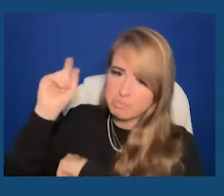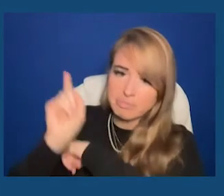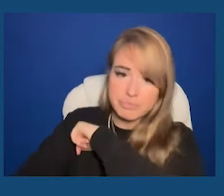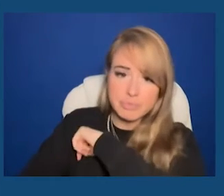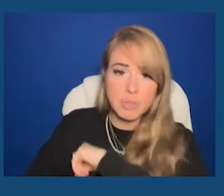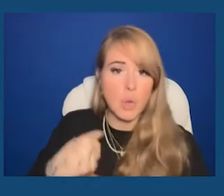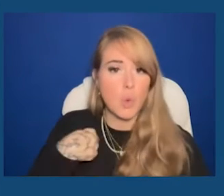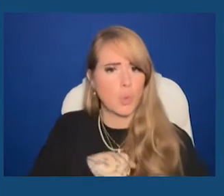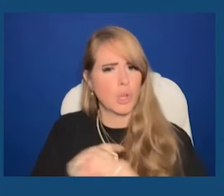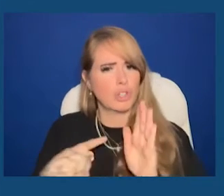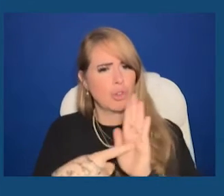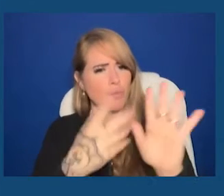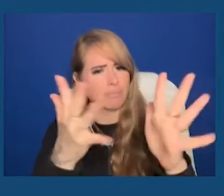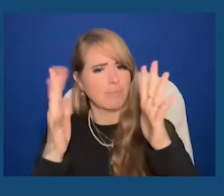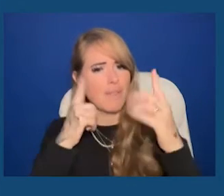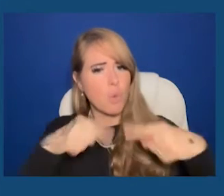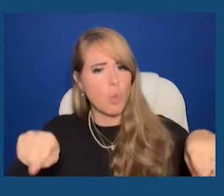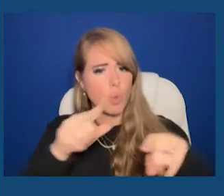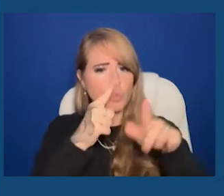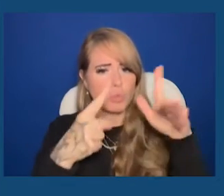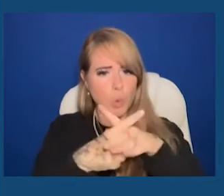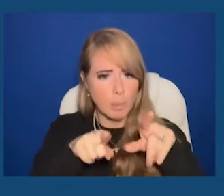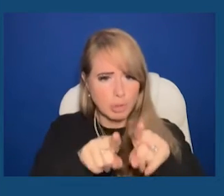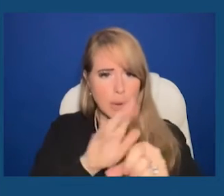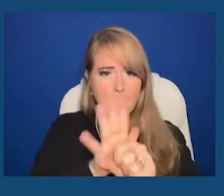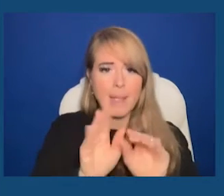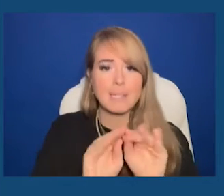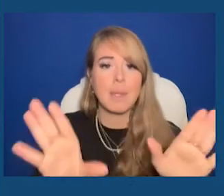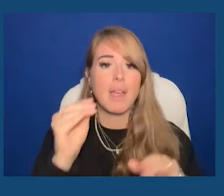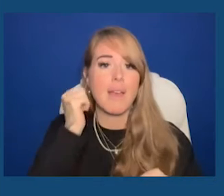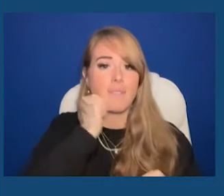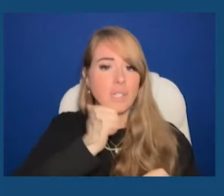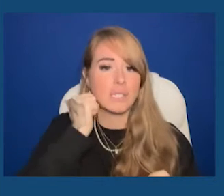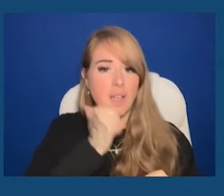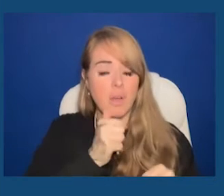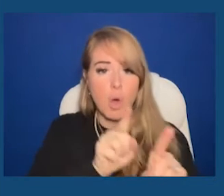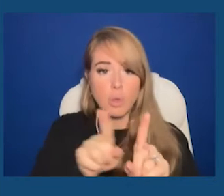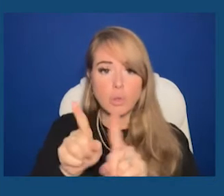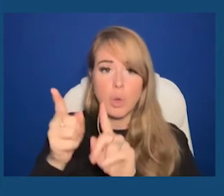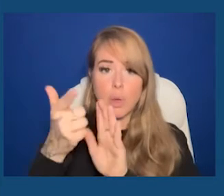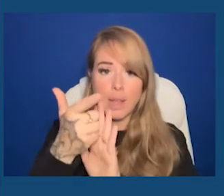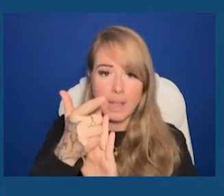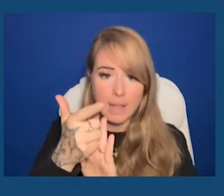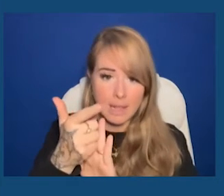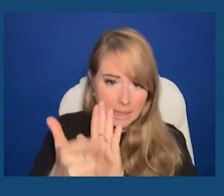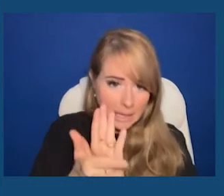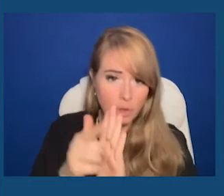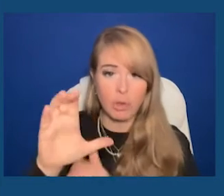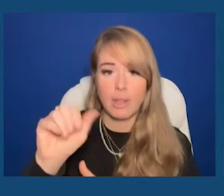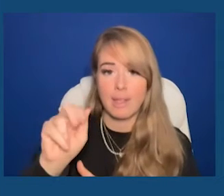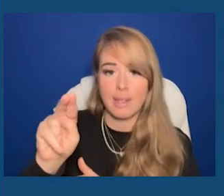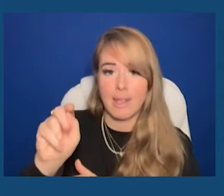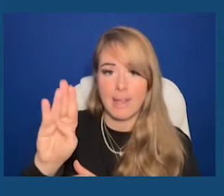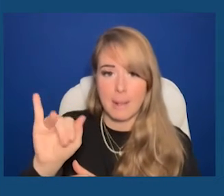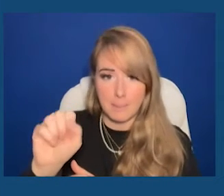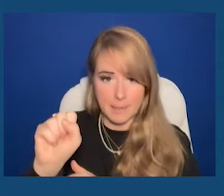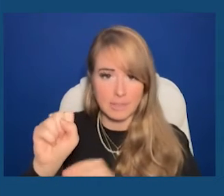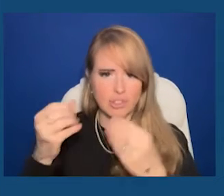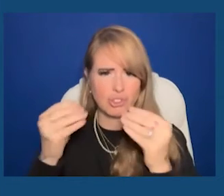and show up every day. Also, the illegal cannabis shops popping up everywhere, making a mockery of